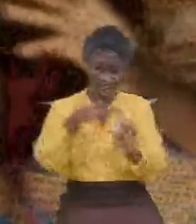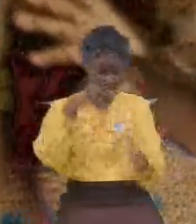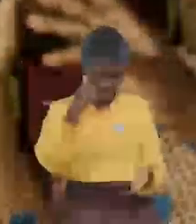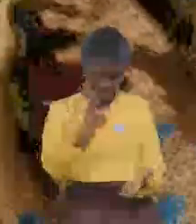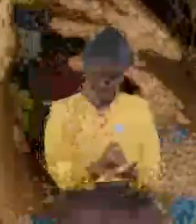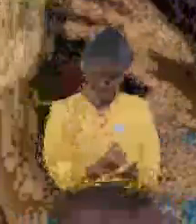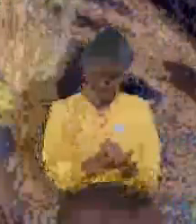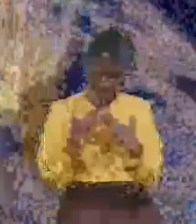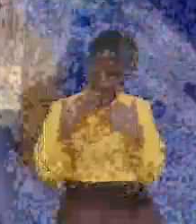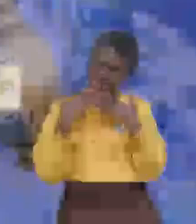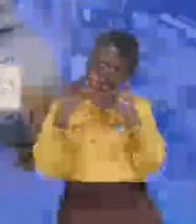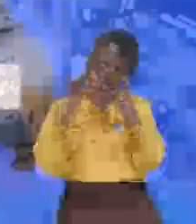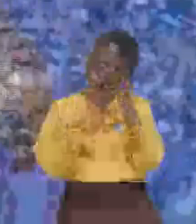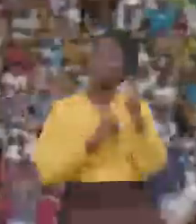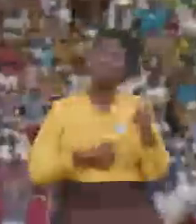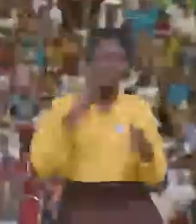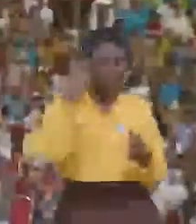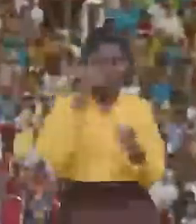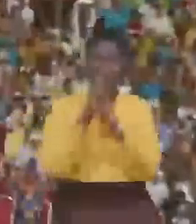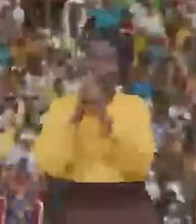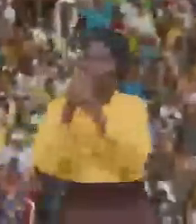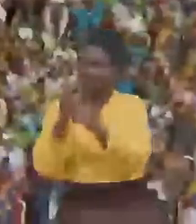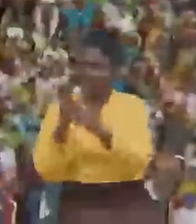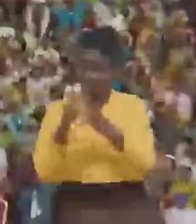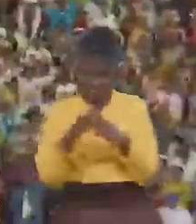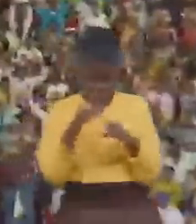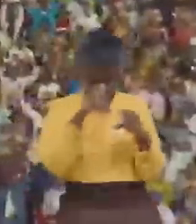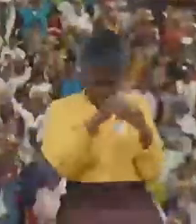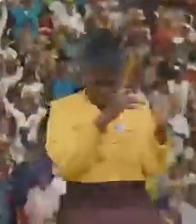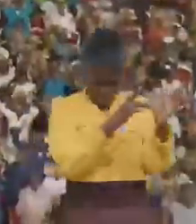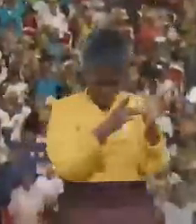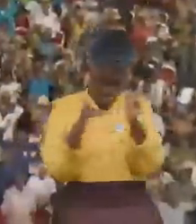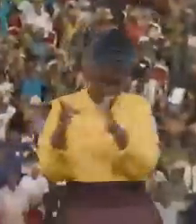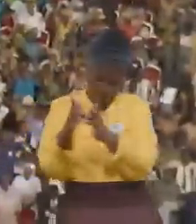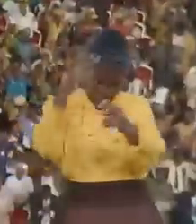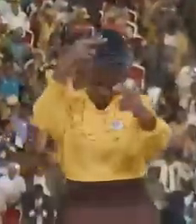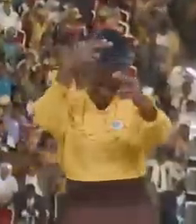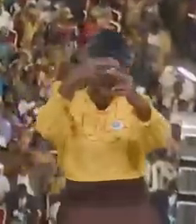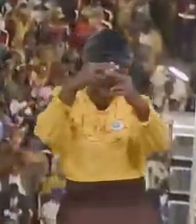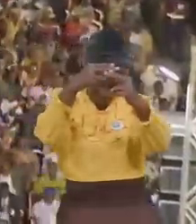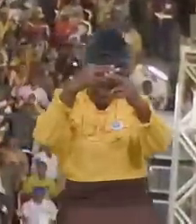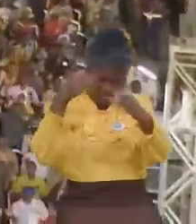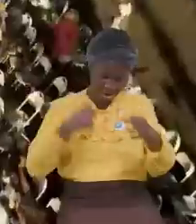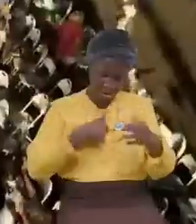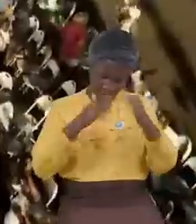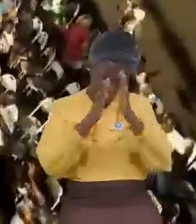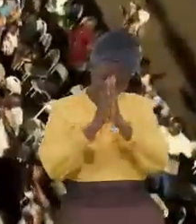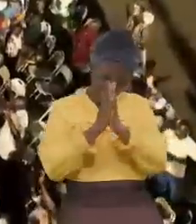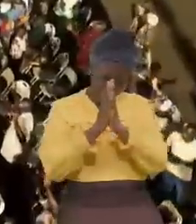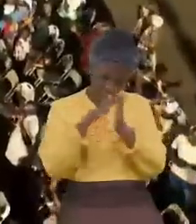Thank you, Lord, for the answer. In Jesus' name we pray.